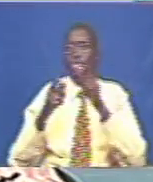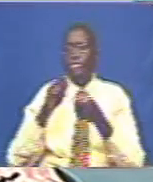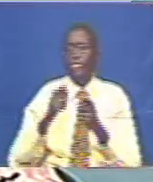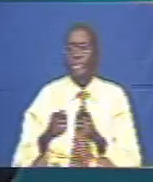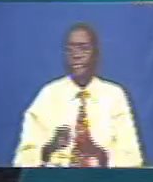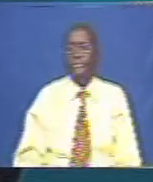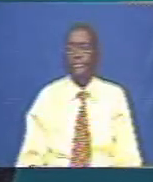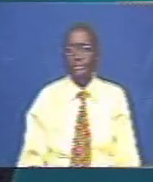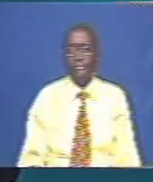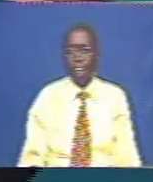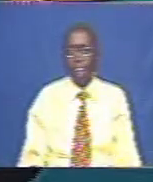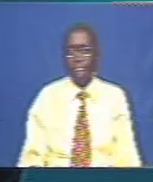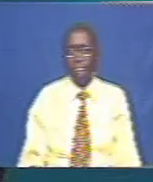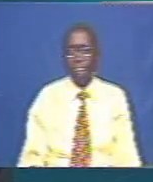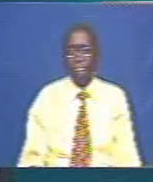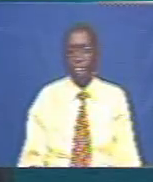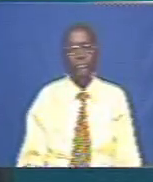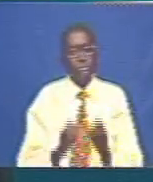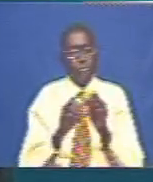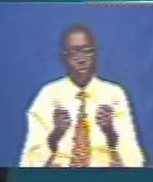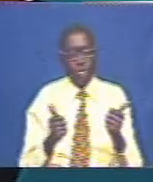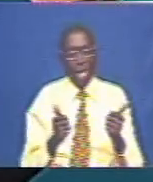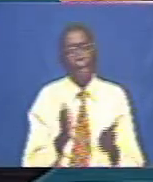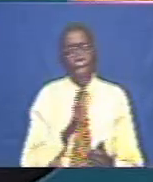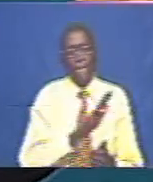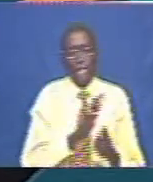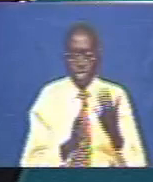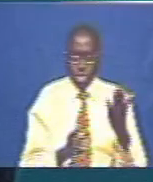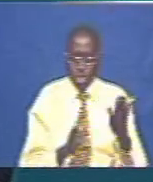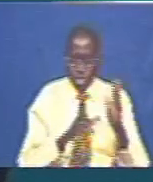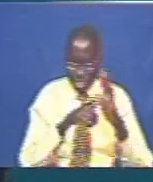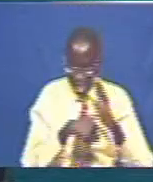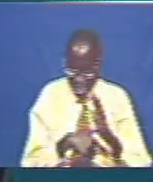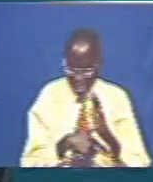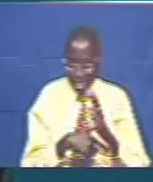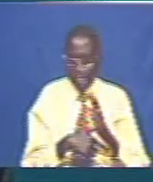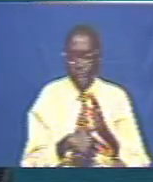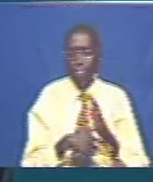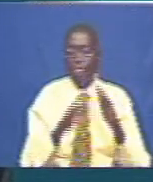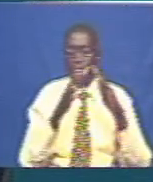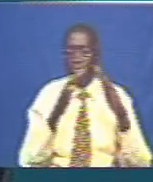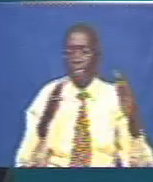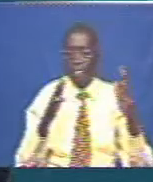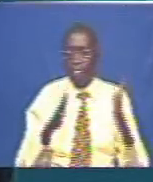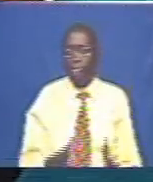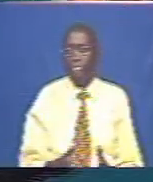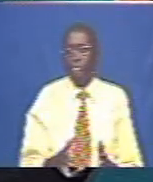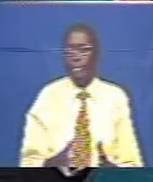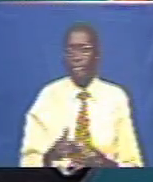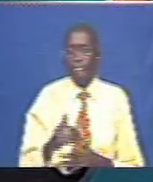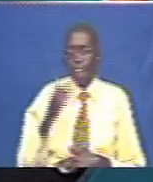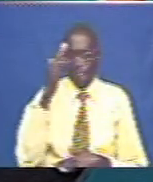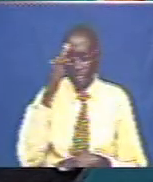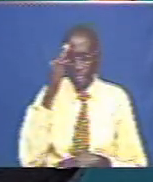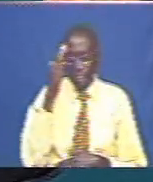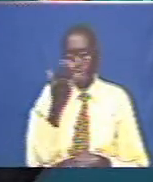Sassini. Yes. Very well. I'll be coming back to you because on the issue of affordable housing, yes. We know for sure, you